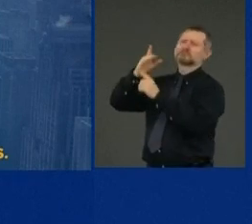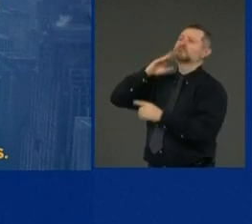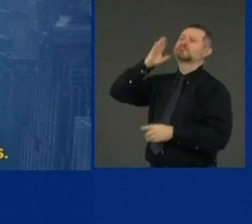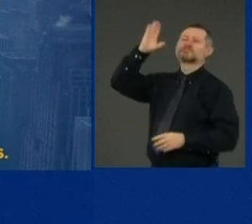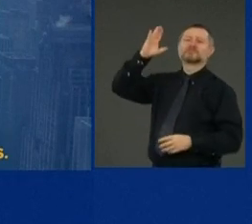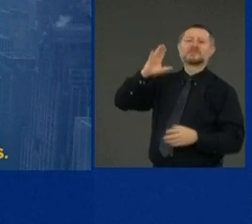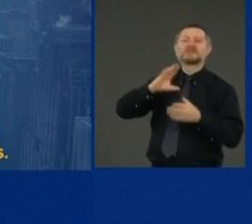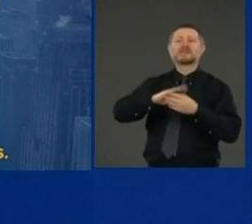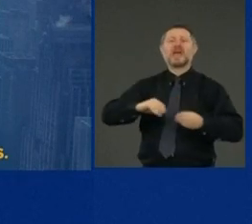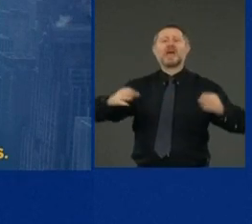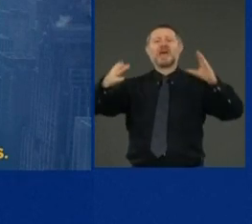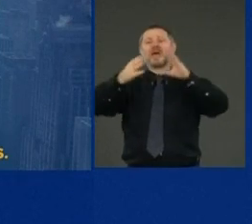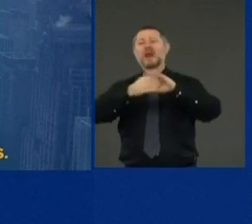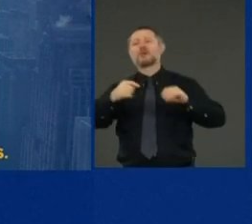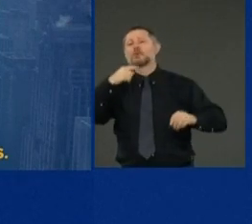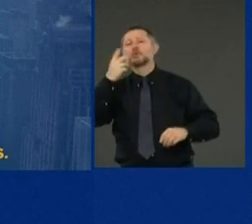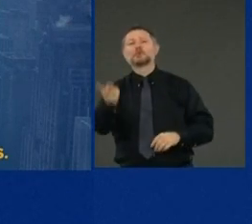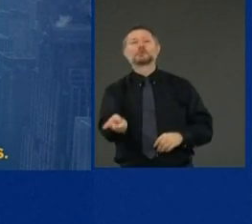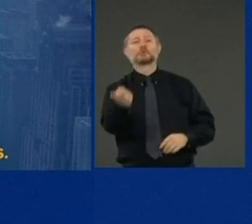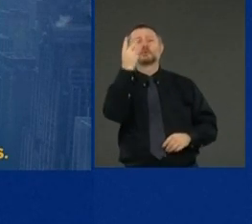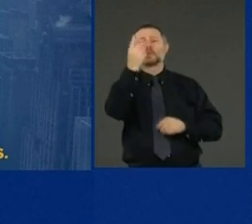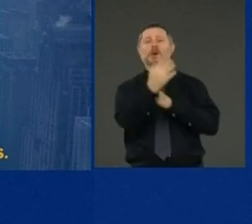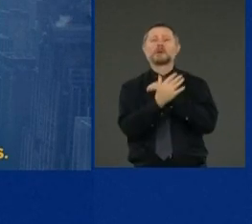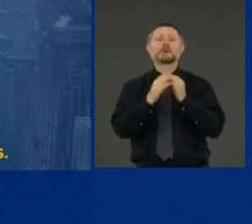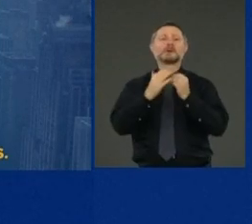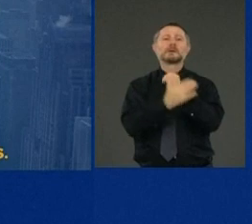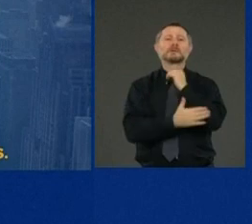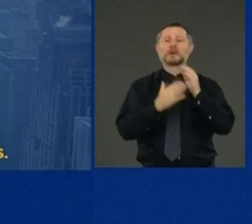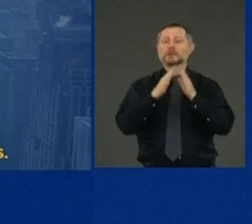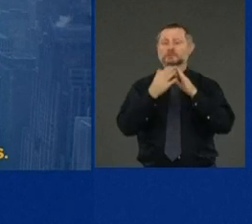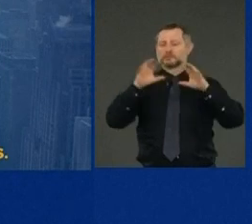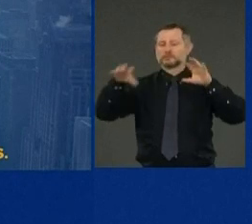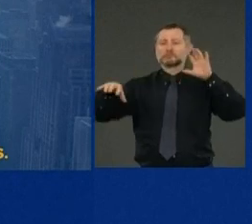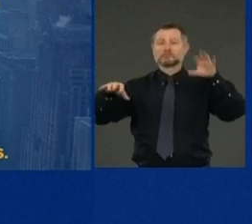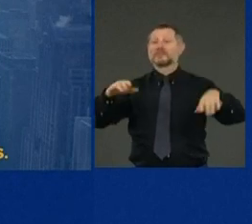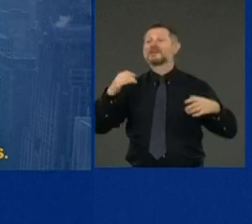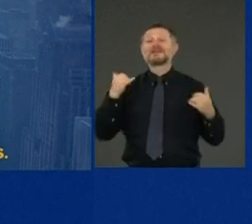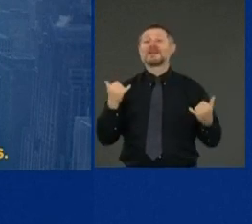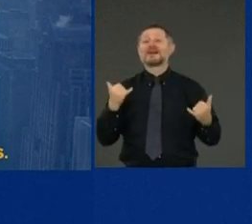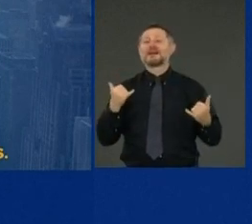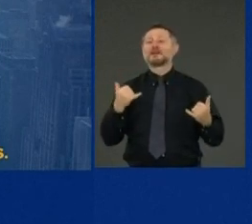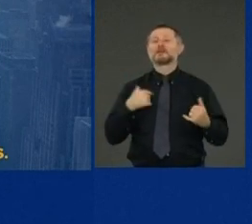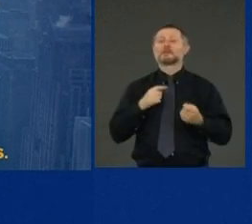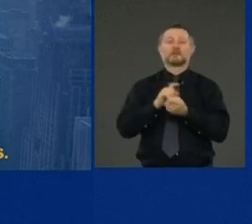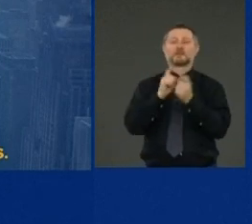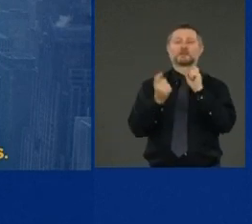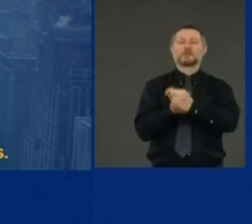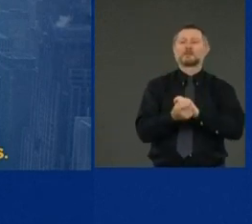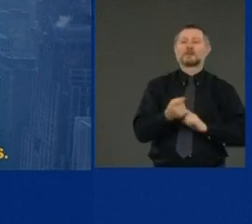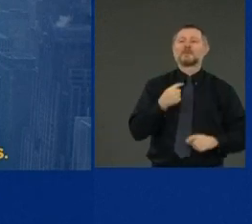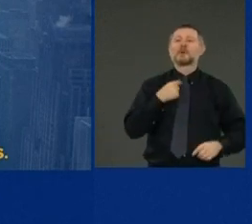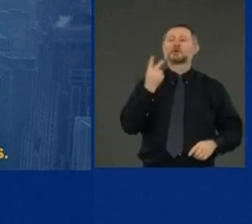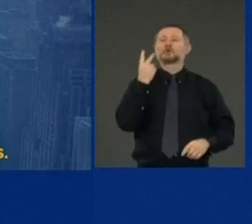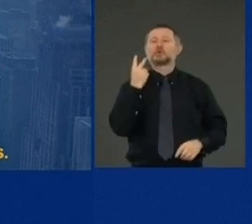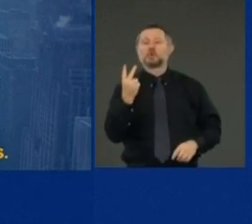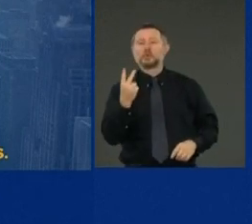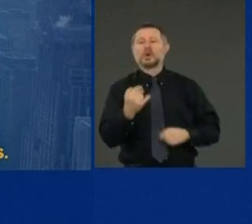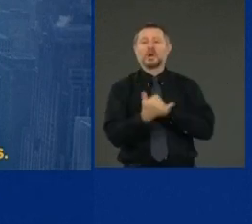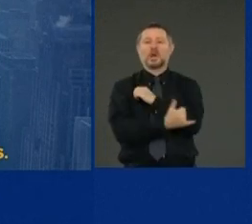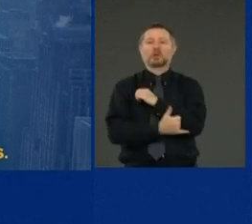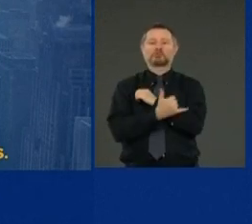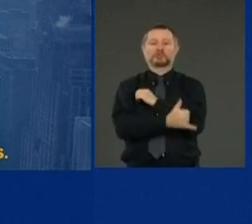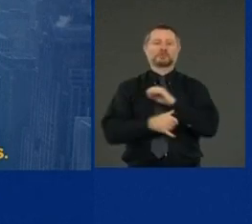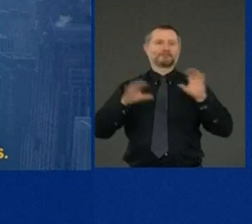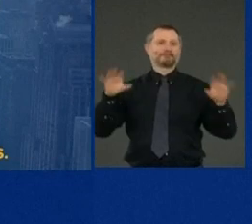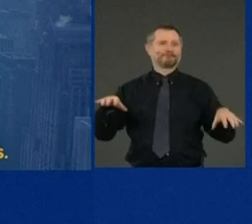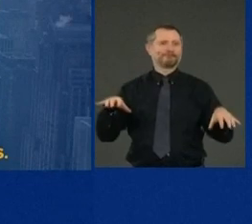you now have a tale of two countries going on. You have two very different situations happening